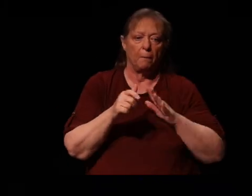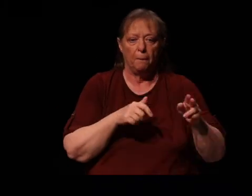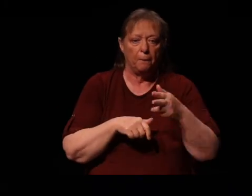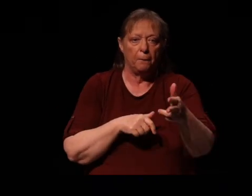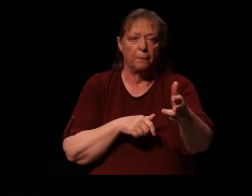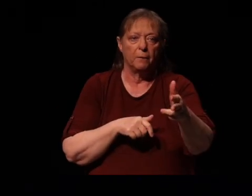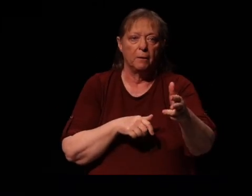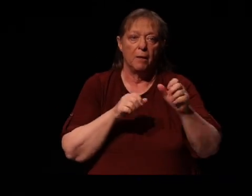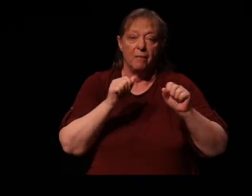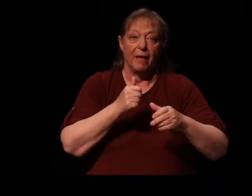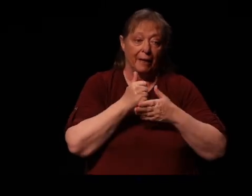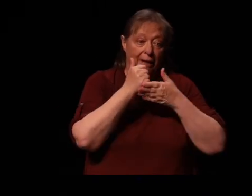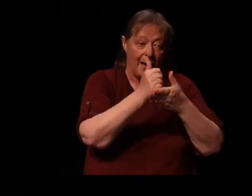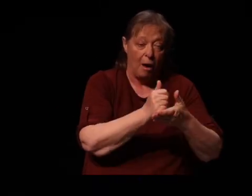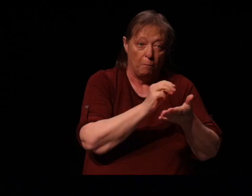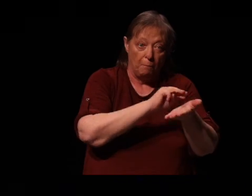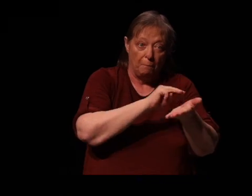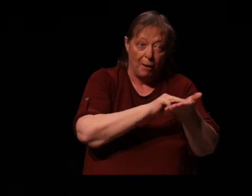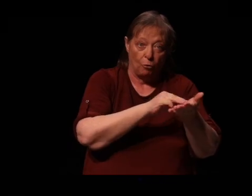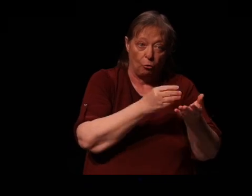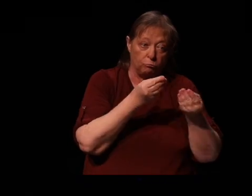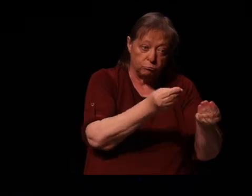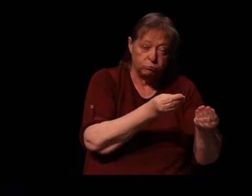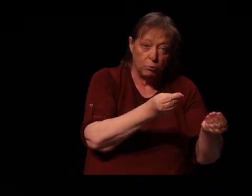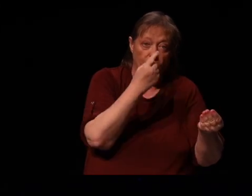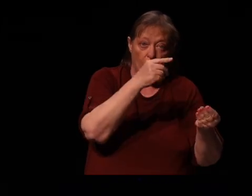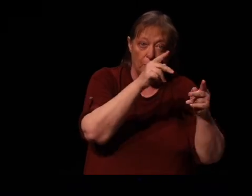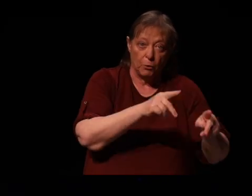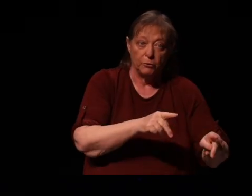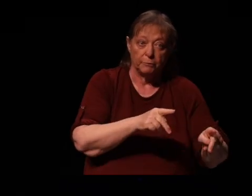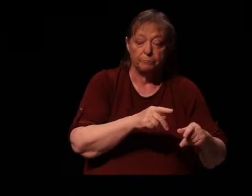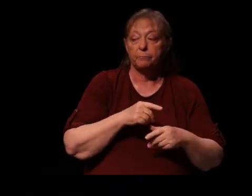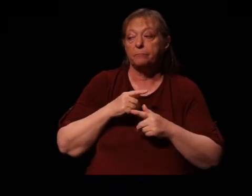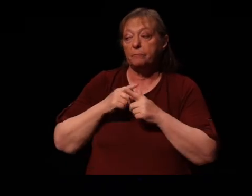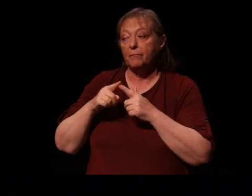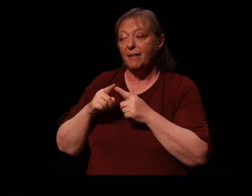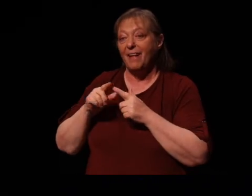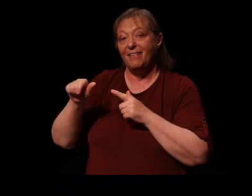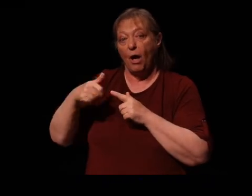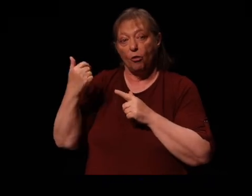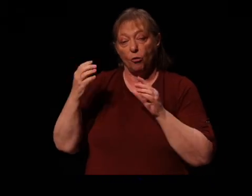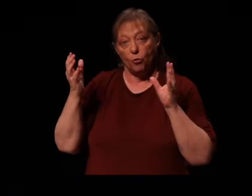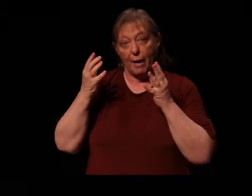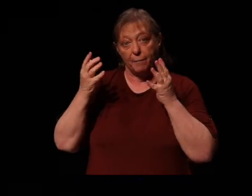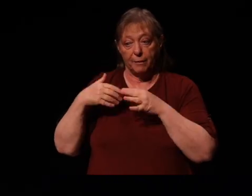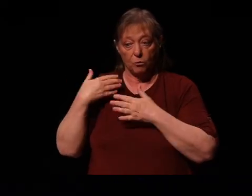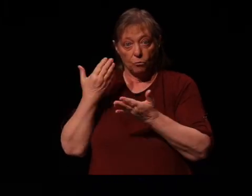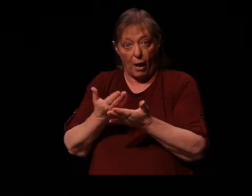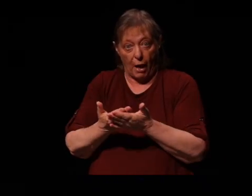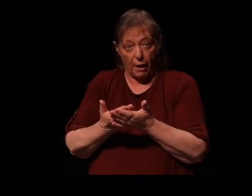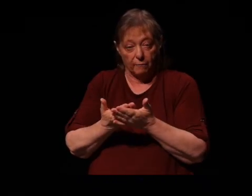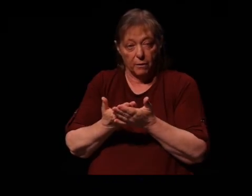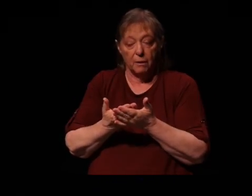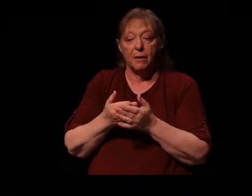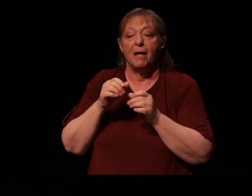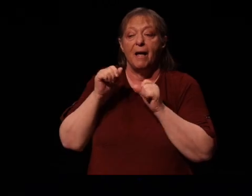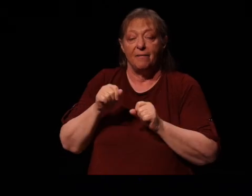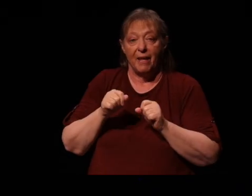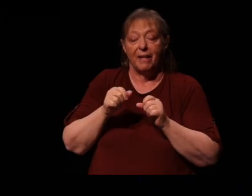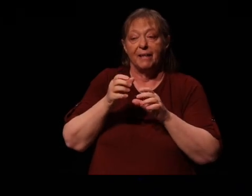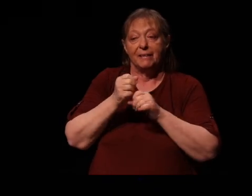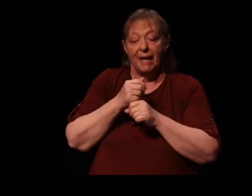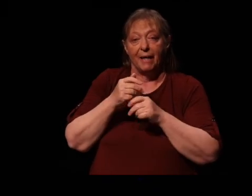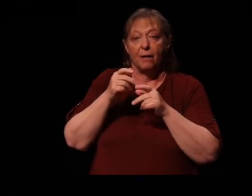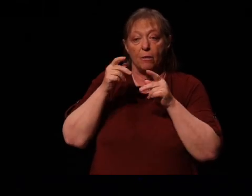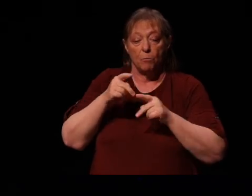the scene quicker, they're able to stabilize the patient, and by the time the transport vehicle, which is the other ambulance, gets there,